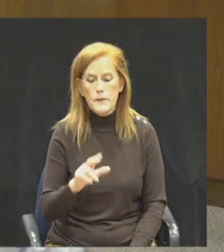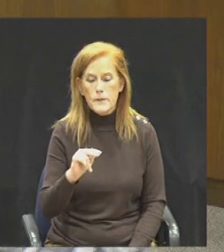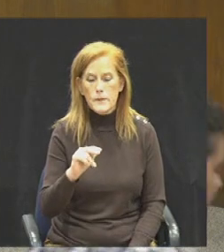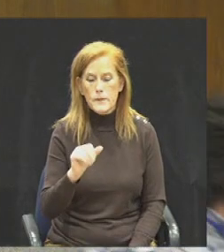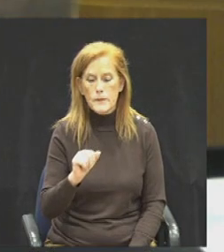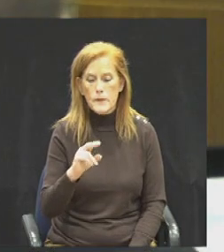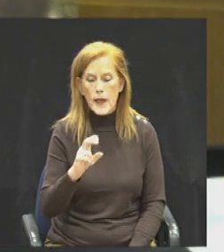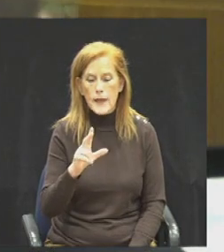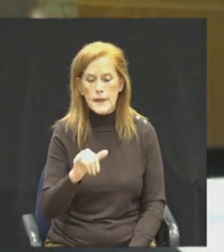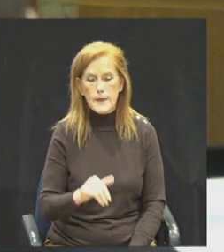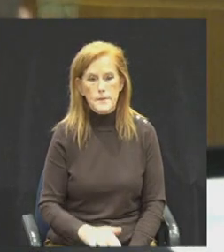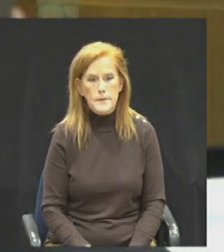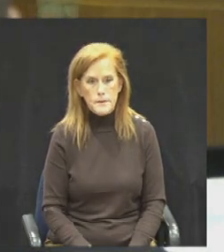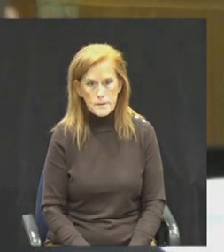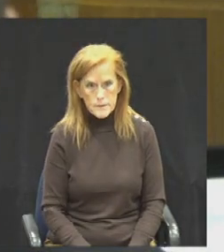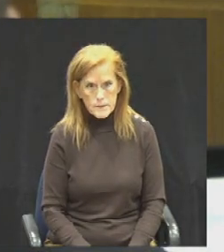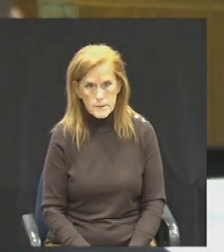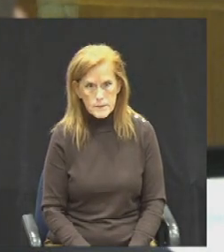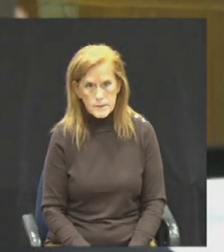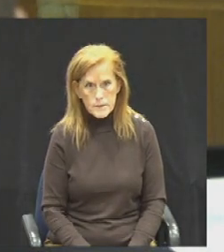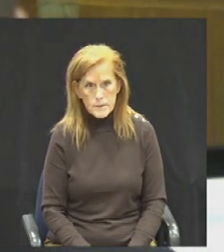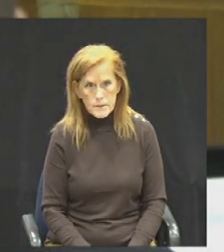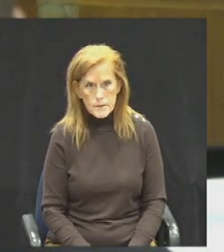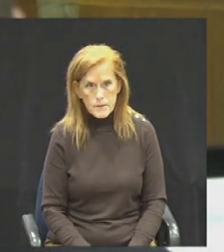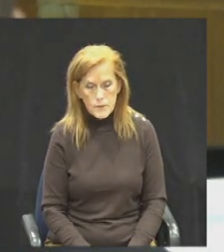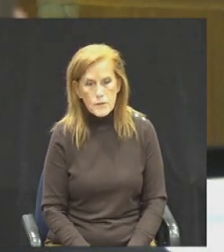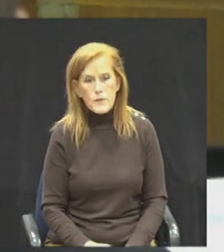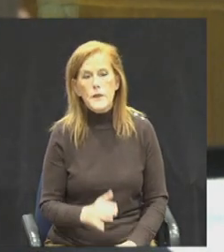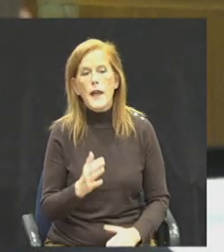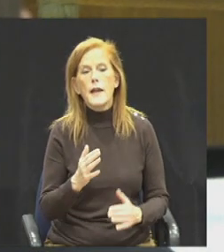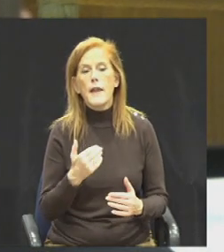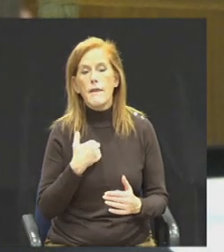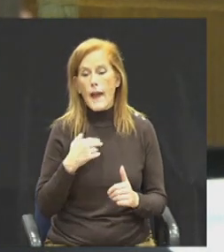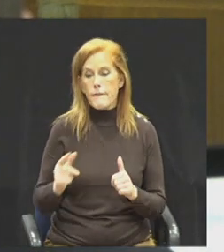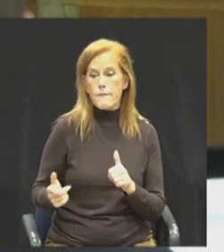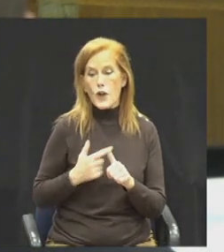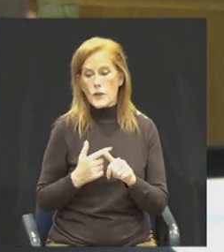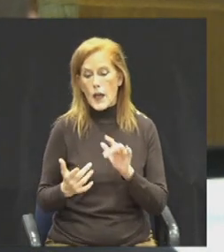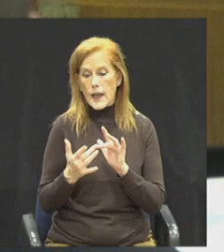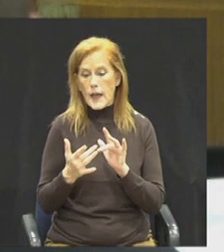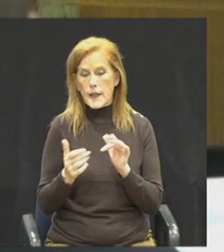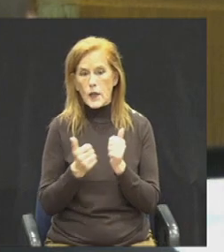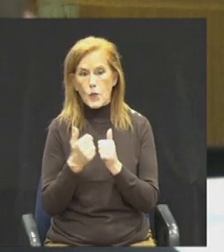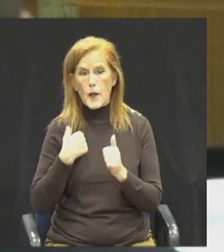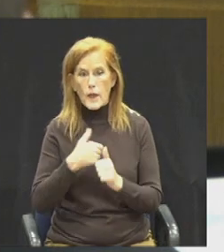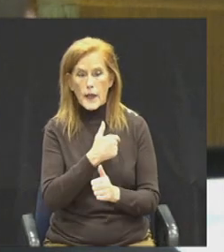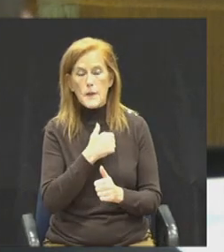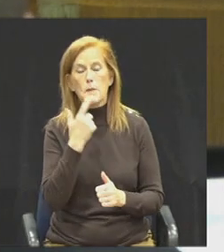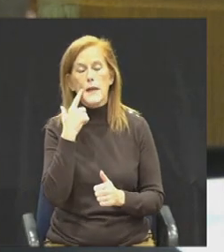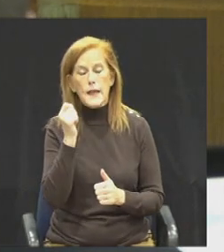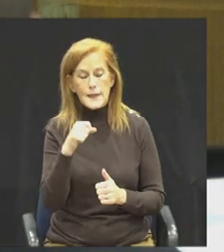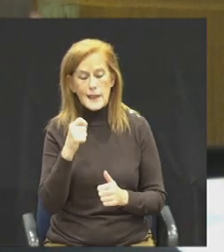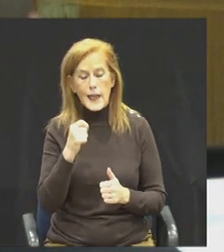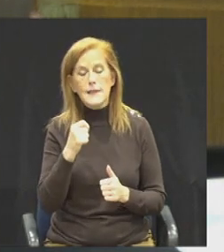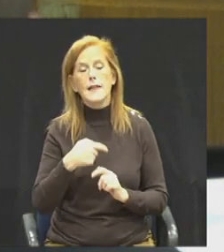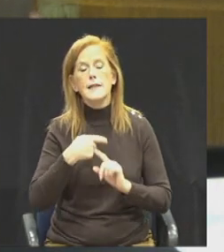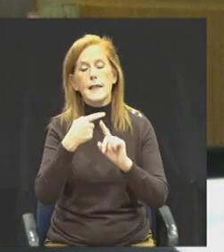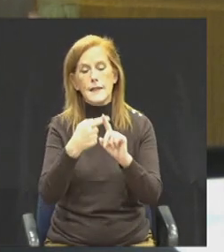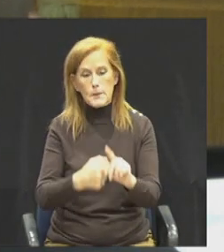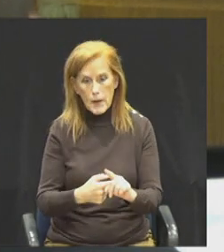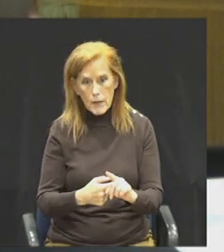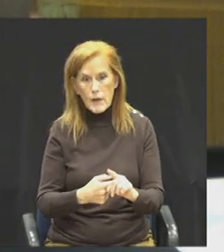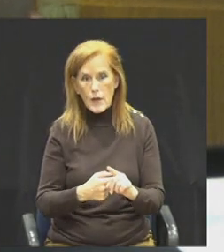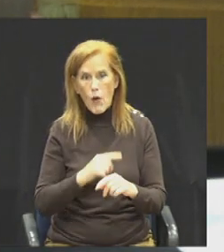And I think having maybe that initial contact with us, because we do have all these new board members that will be joining us next